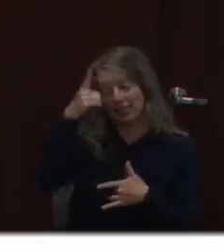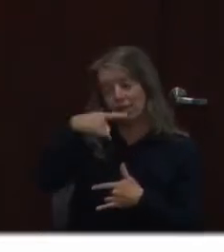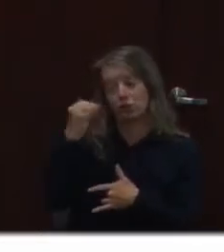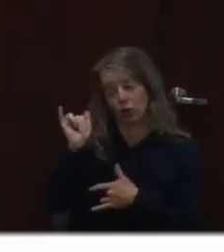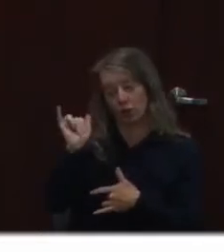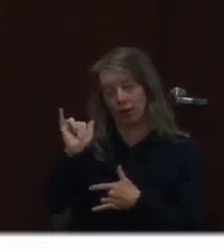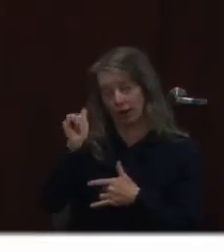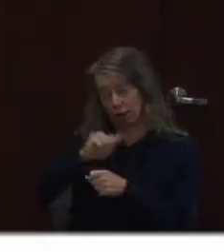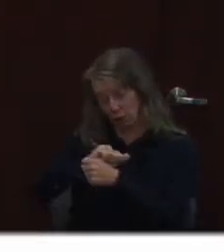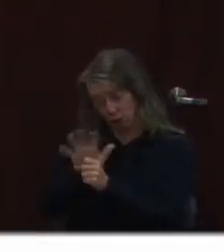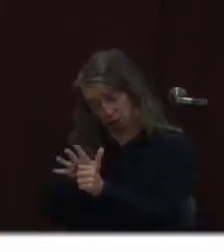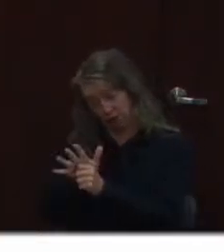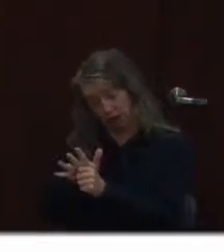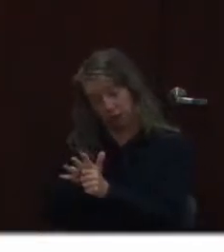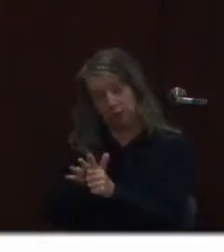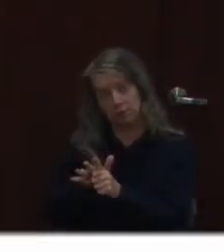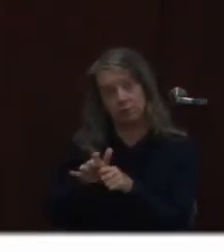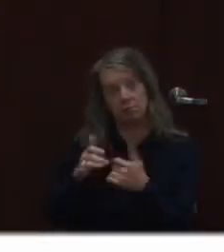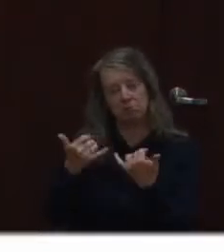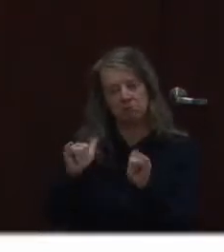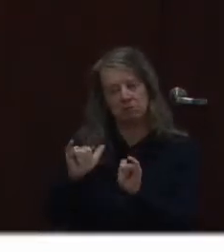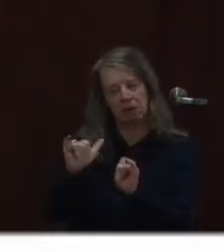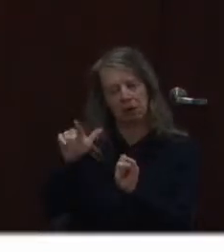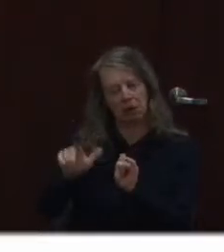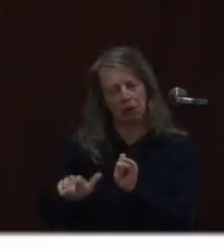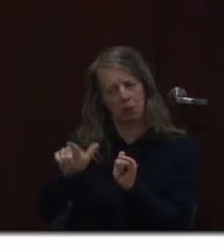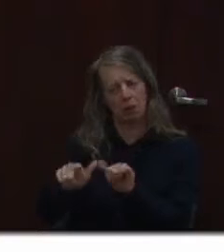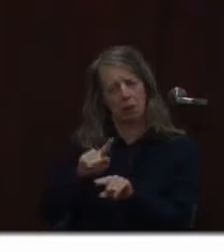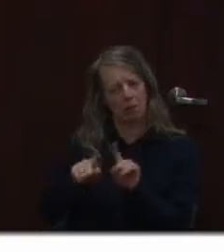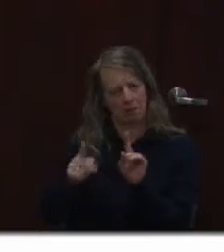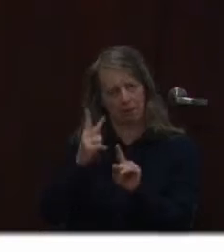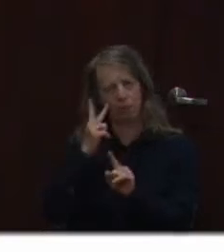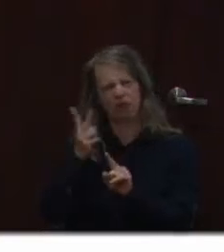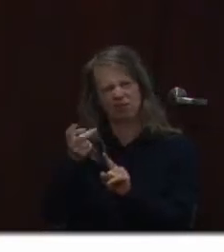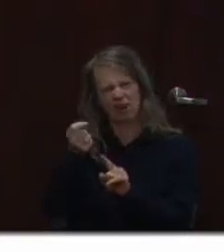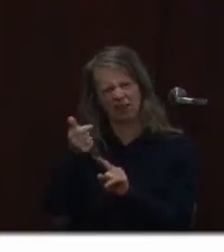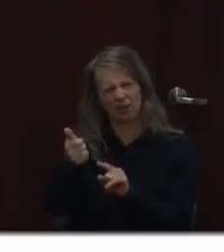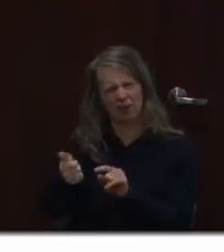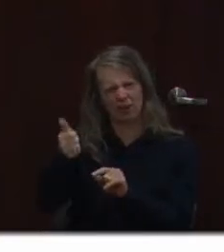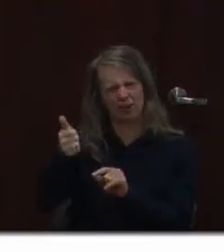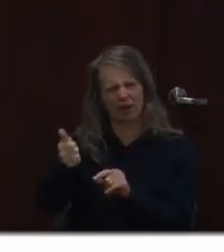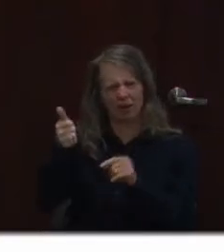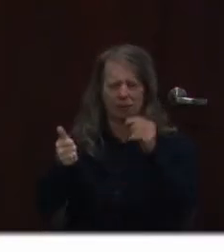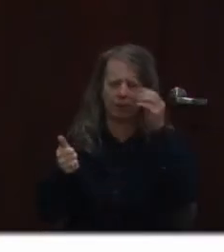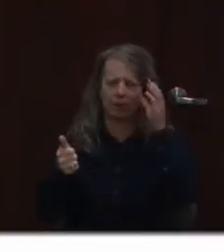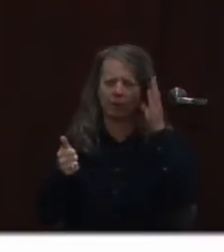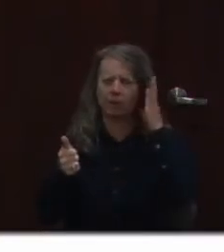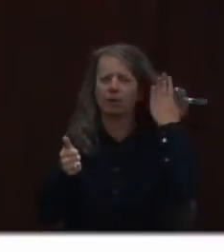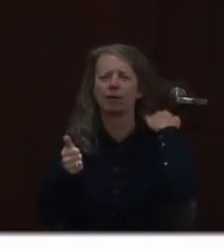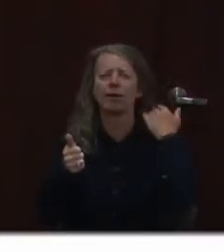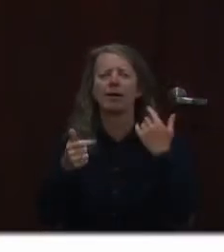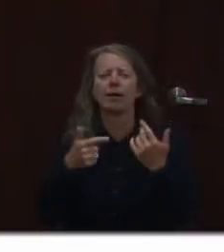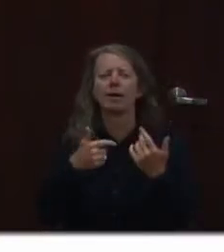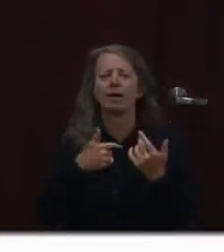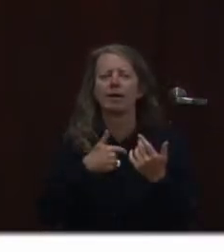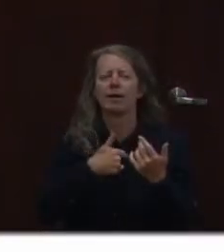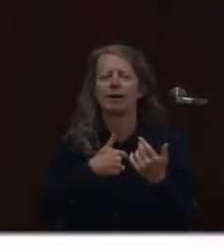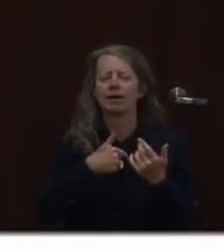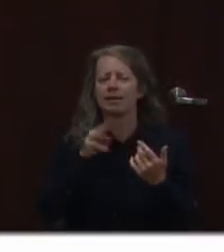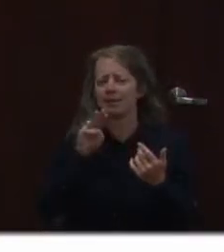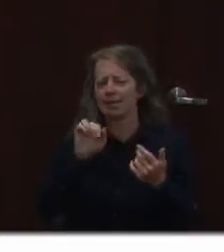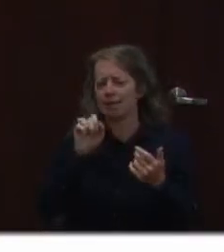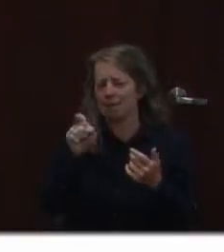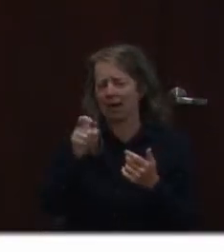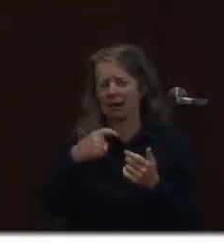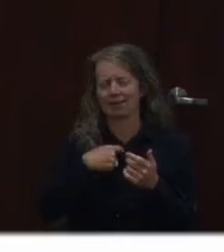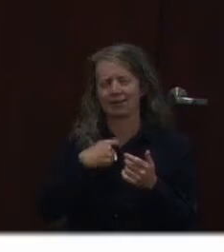but we did see a slight uptick. I'm sorry, Max, these are the slides from the week before,